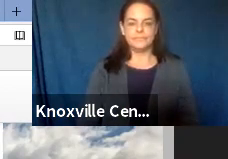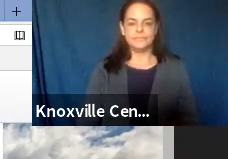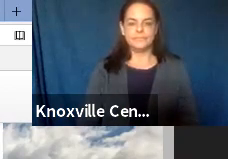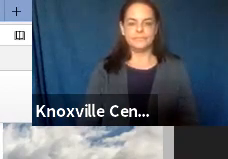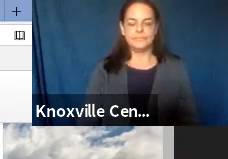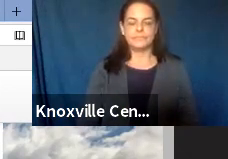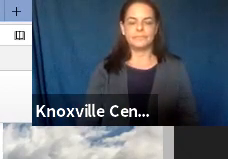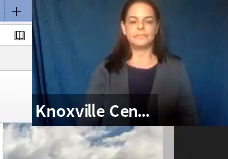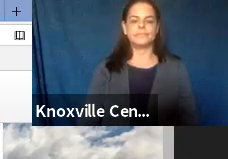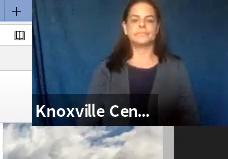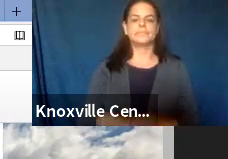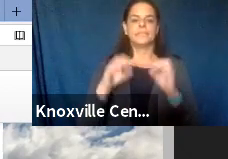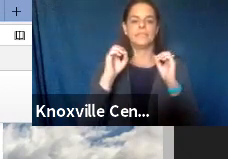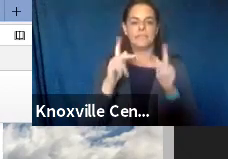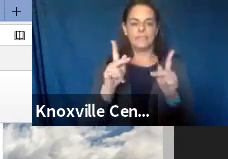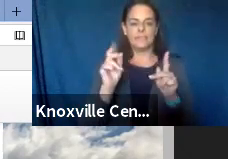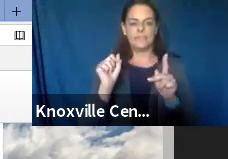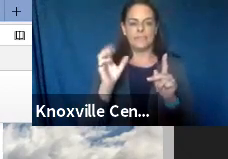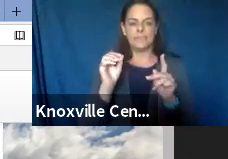Okay,